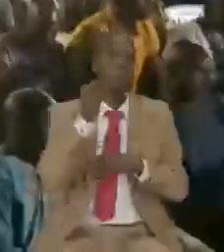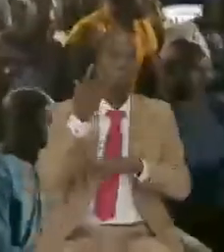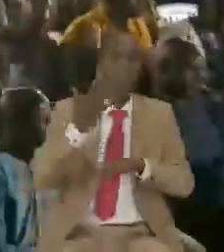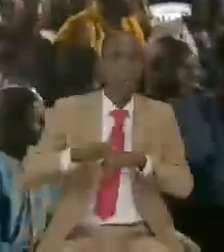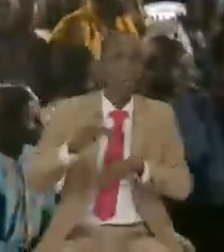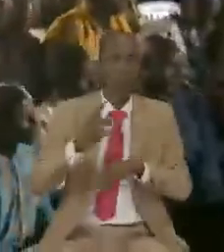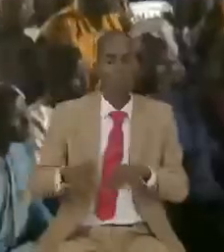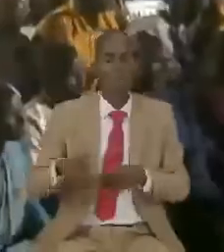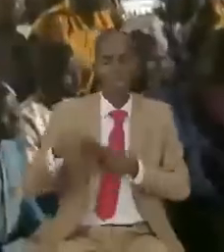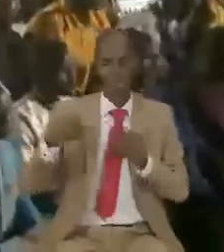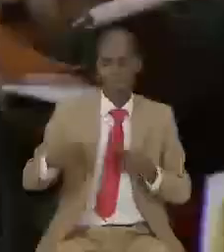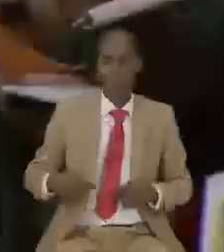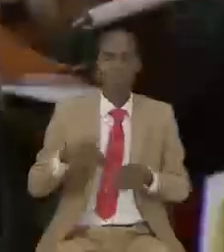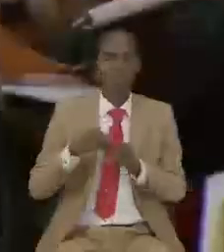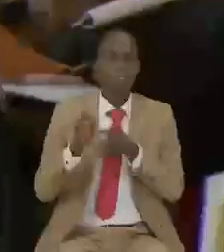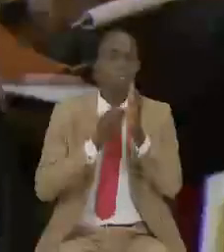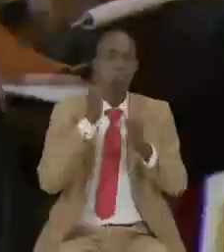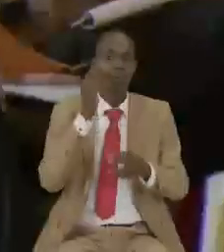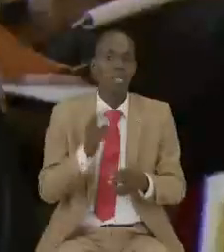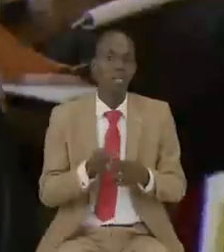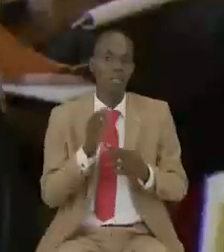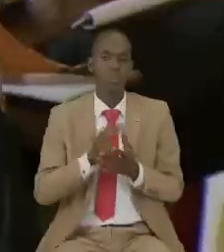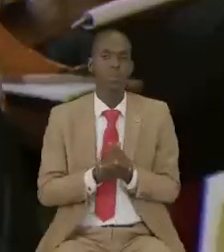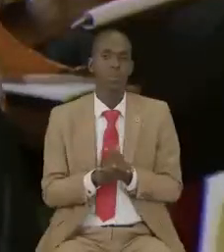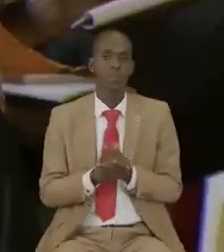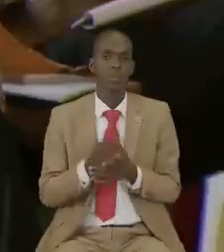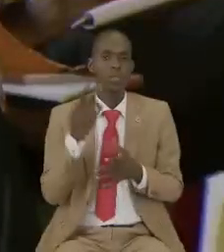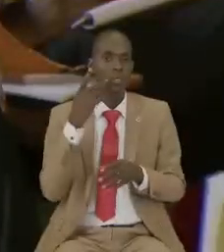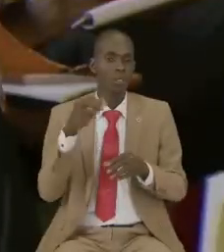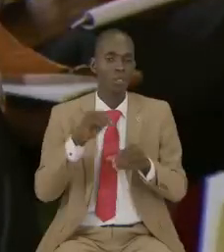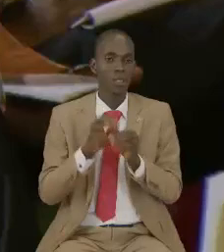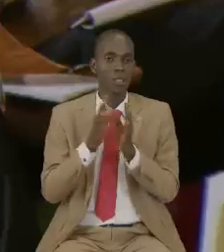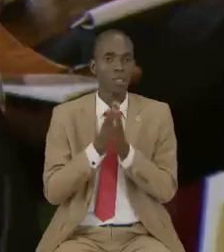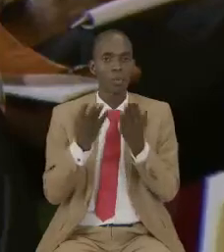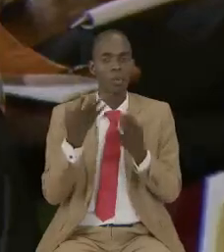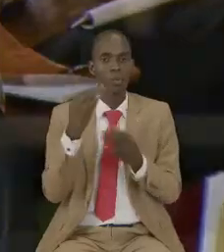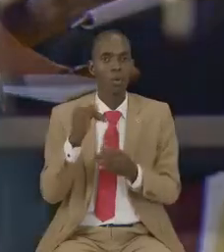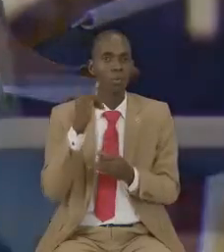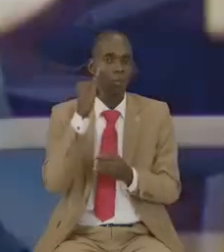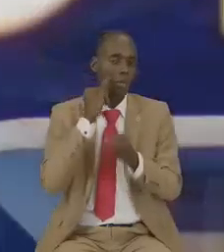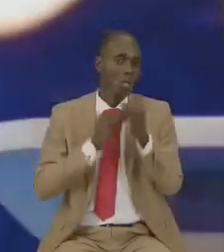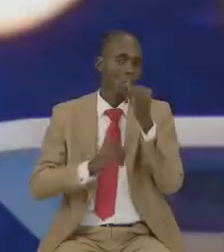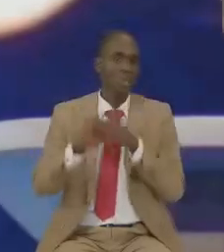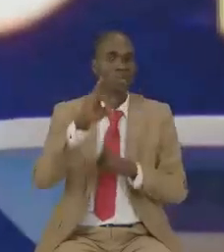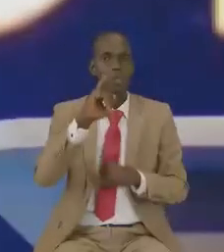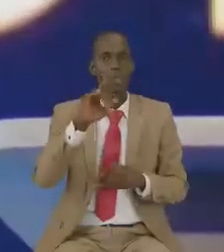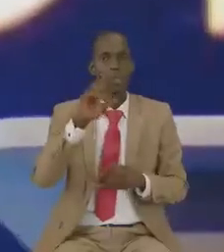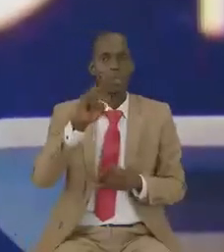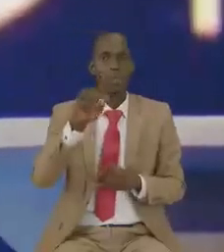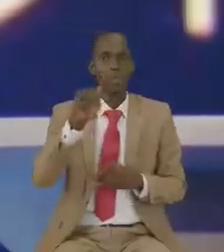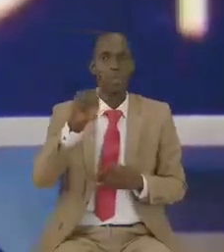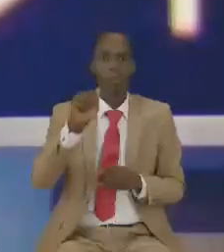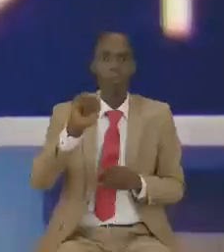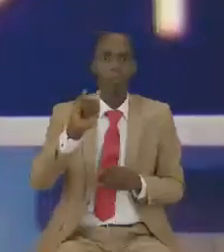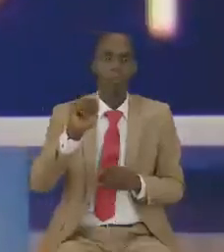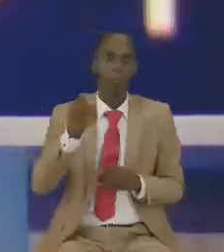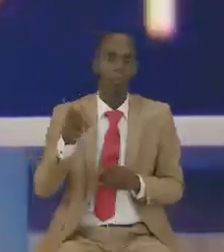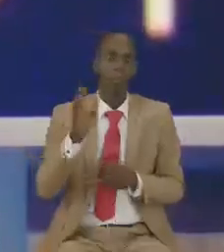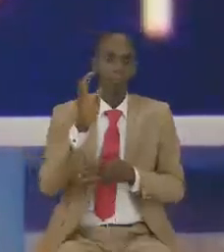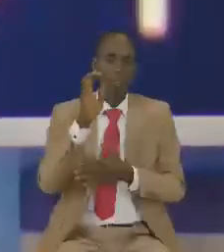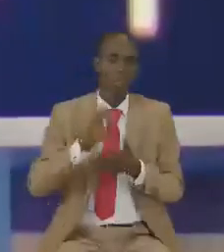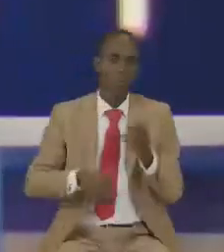empty-hearted in Jesus' name. Yeah. Hey, look at Isaiah chapter 45 and verse